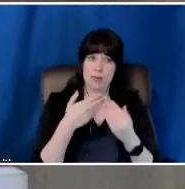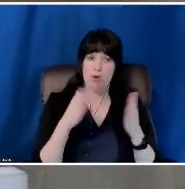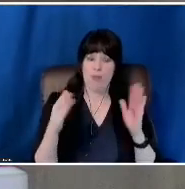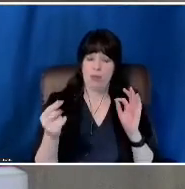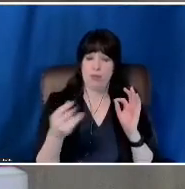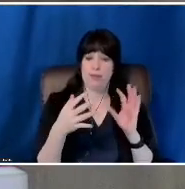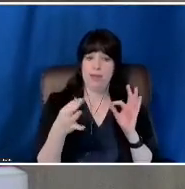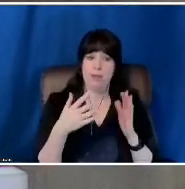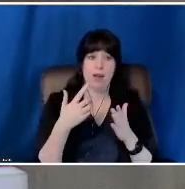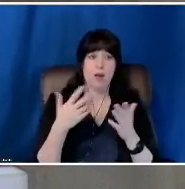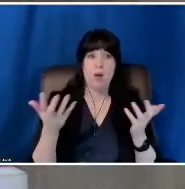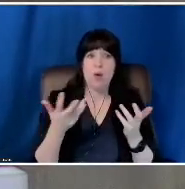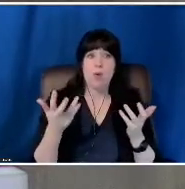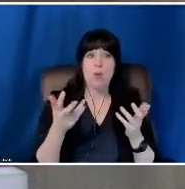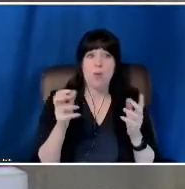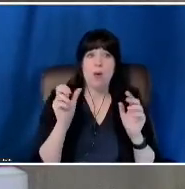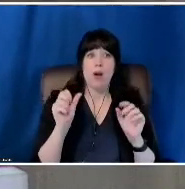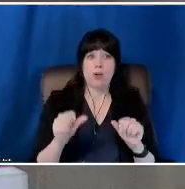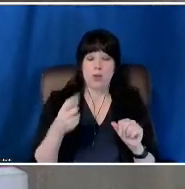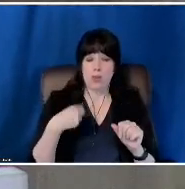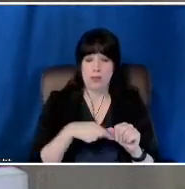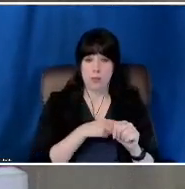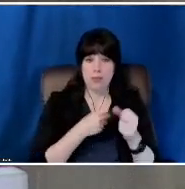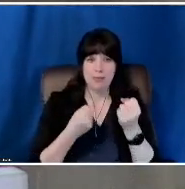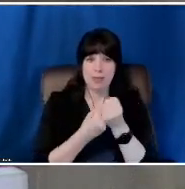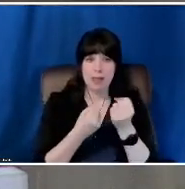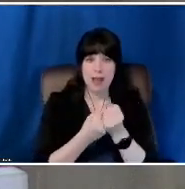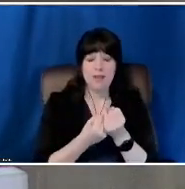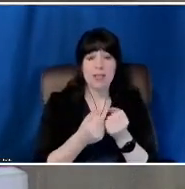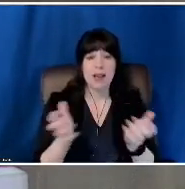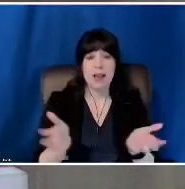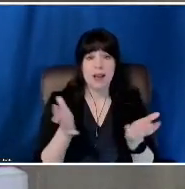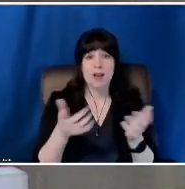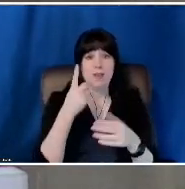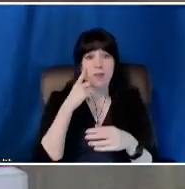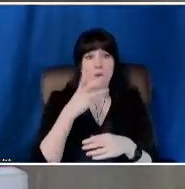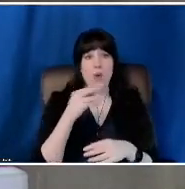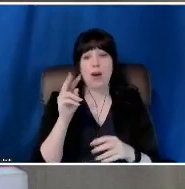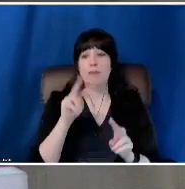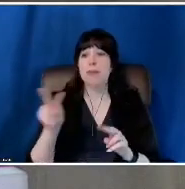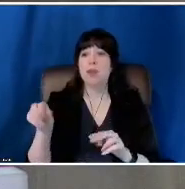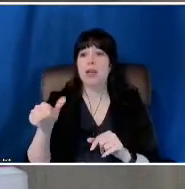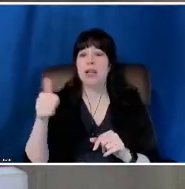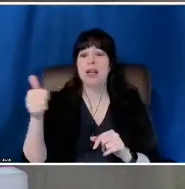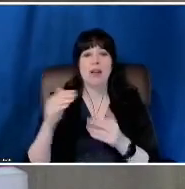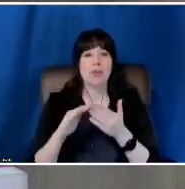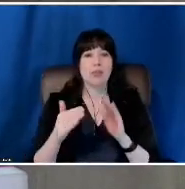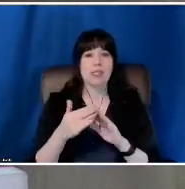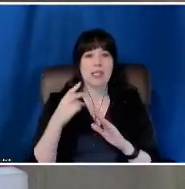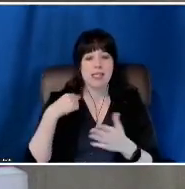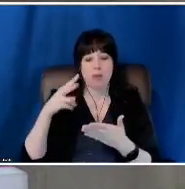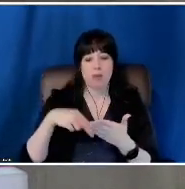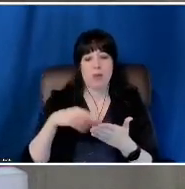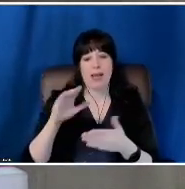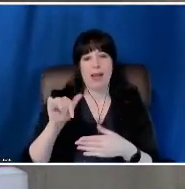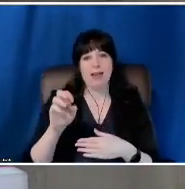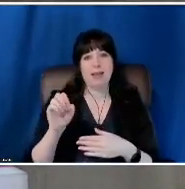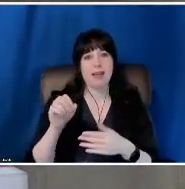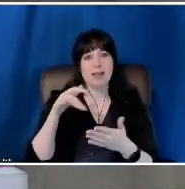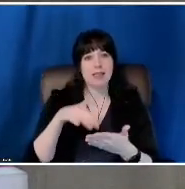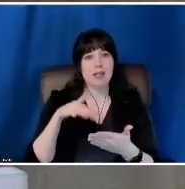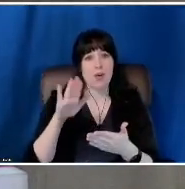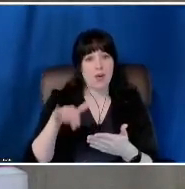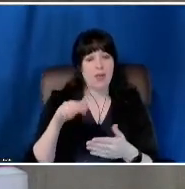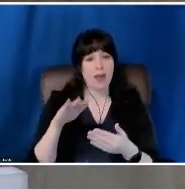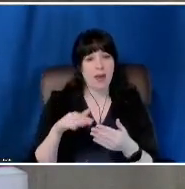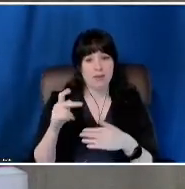what all could we be advocating for, or could we be looking at other cities? You know, I mentioned I was reading this case study on a park in Southern California, trying to stay up on